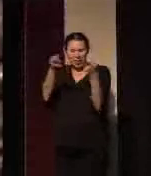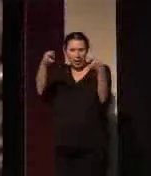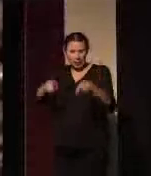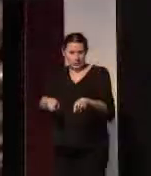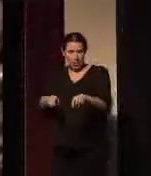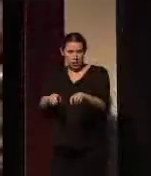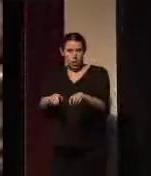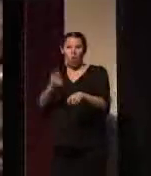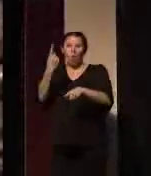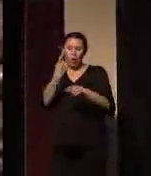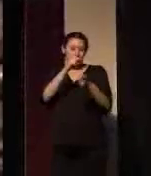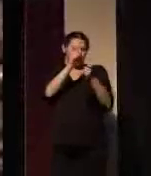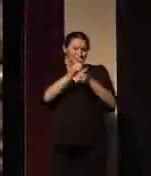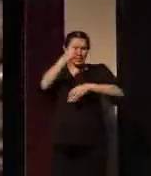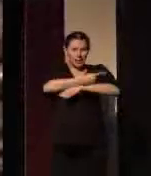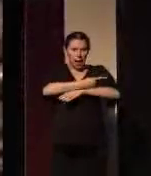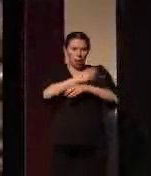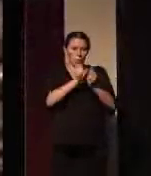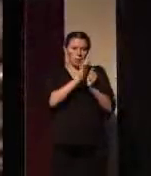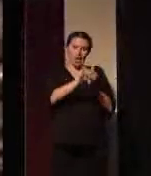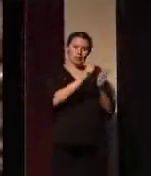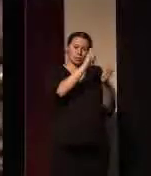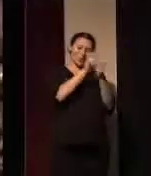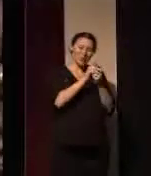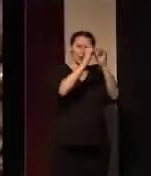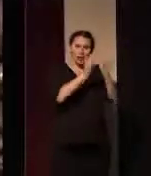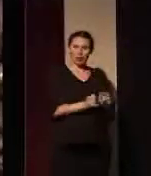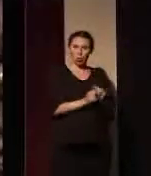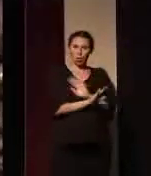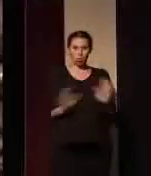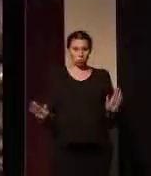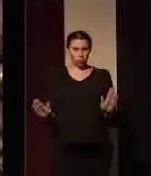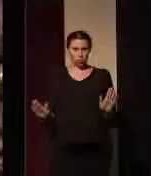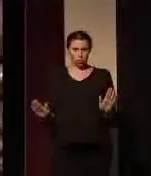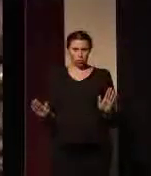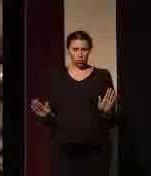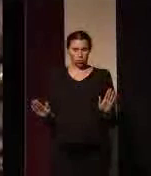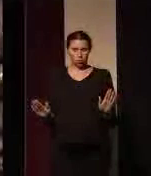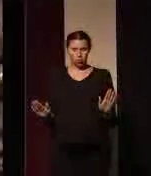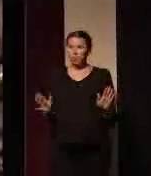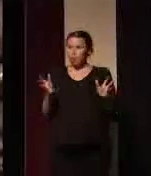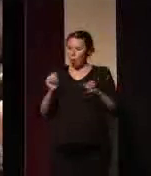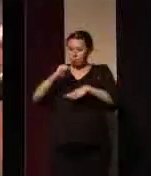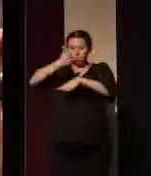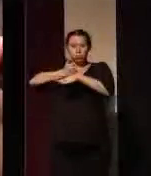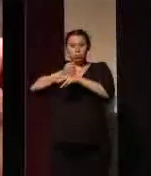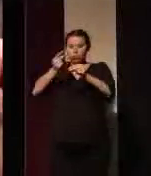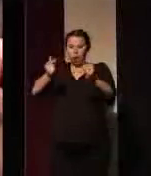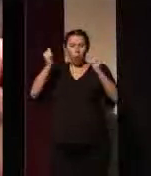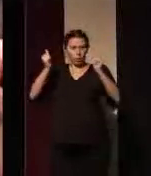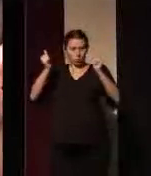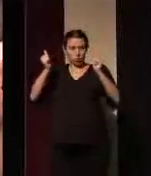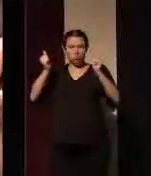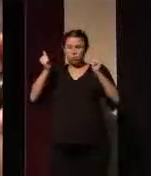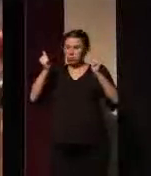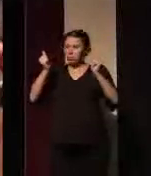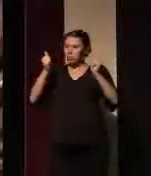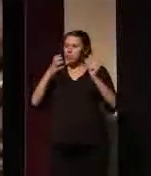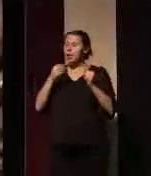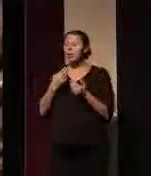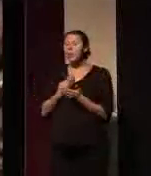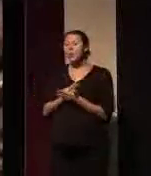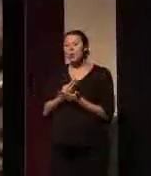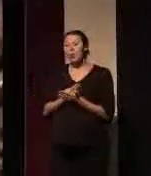to this individual, okay? I just wanna make sure that I establish that right off the bat, and to prove